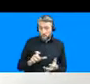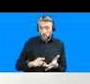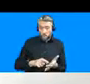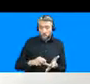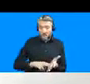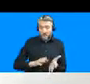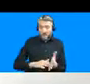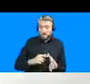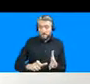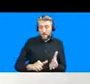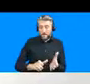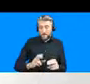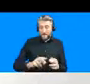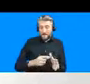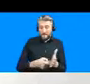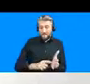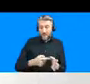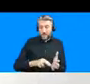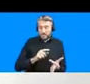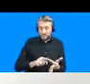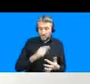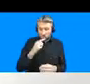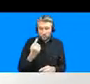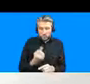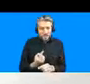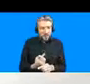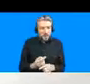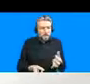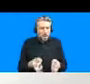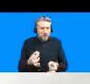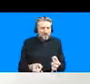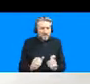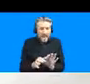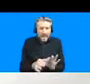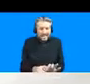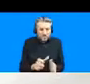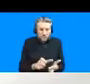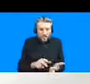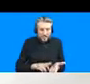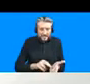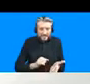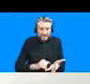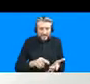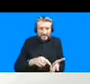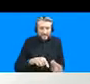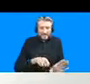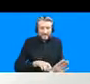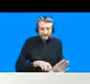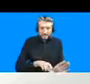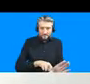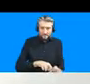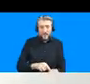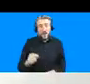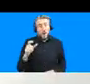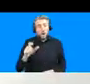politics of density in urban protest and social movements right so so he is pointing out that the